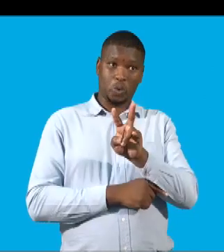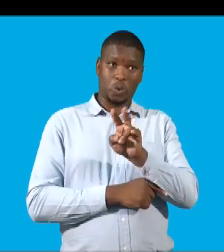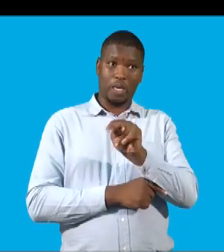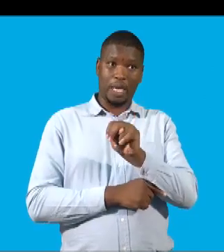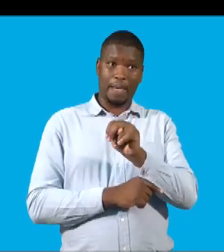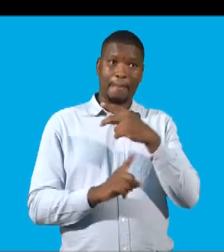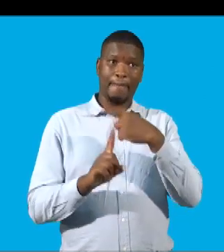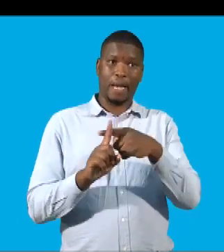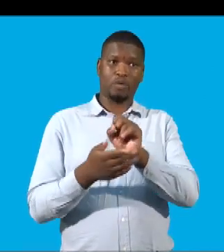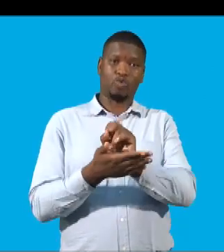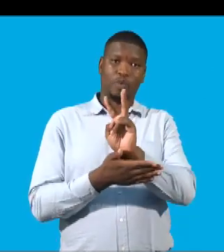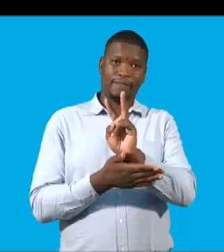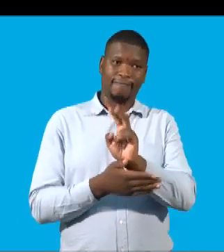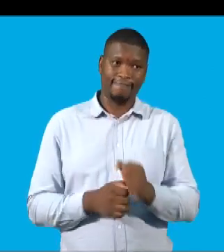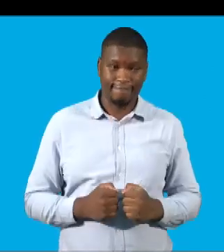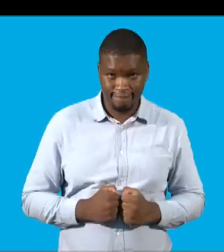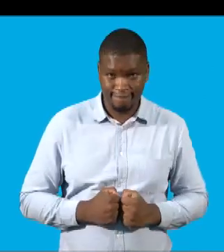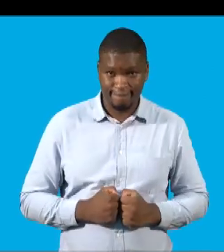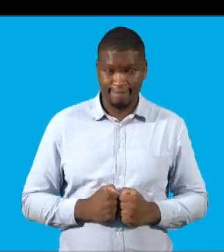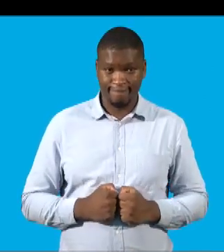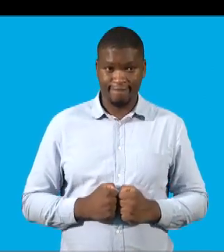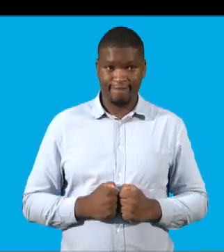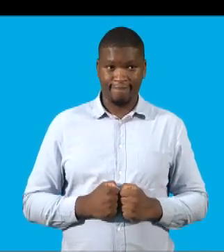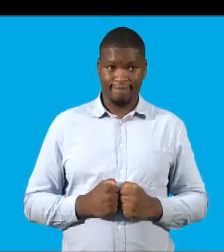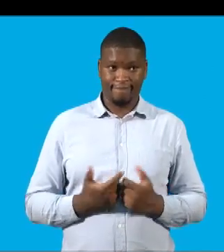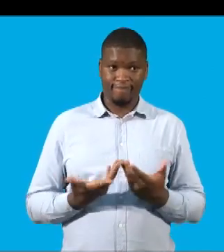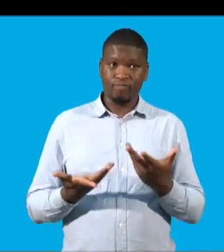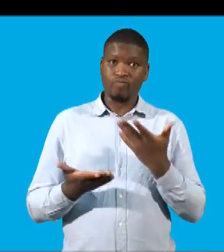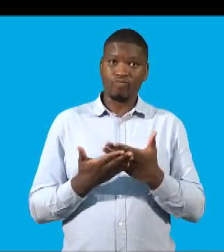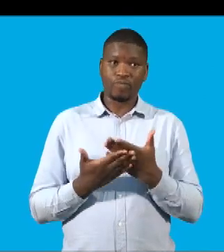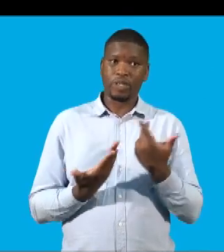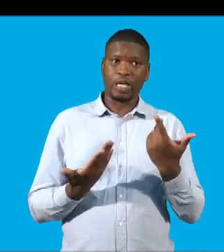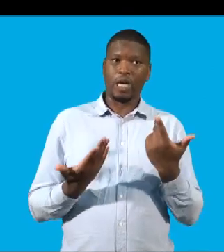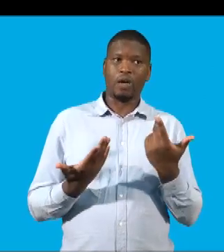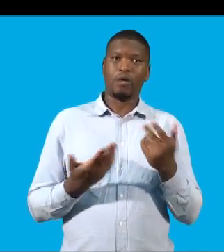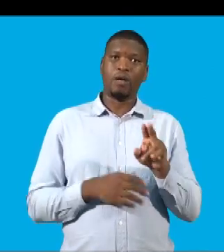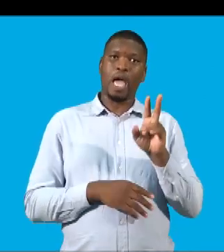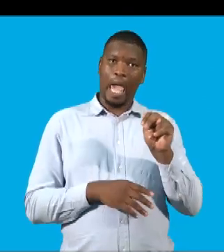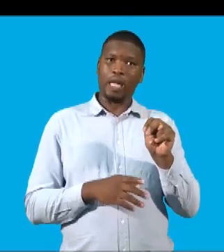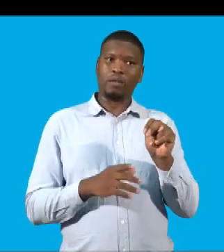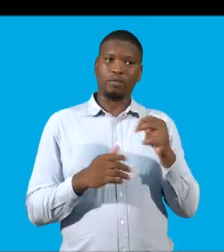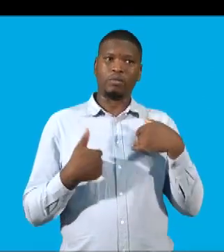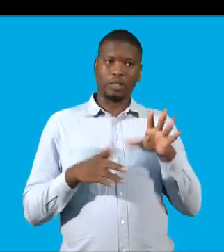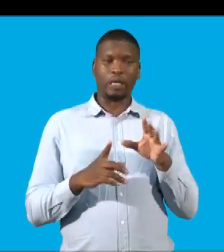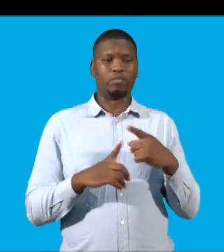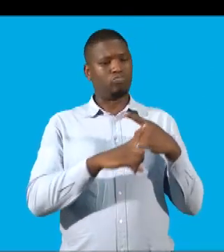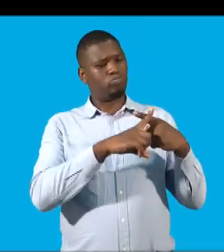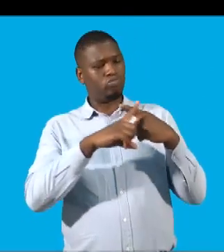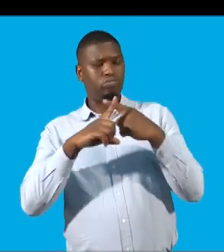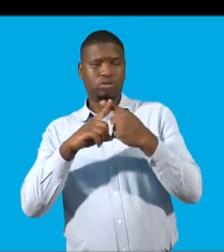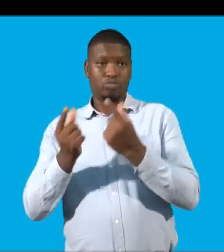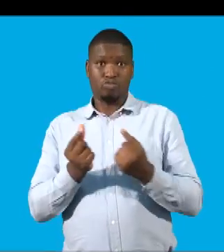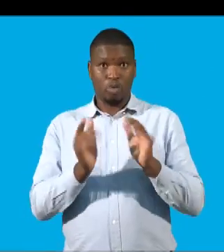negative 2n plus 12. And of course, we can just multiply that n in. In fact, when we do multiply